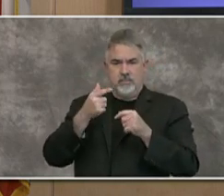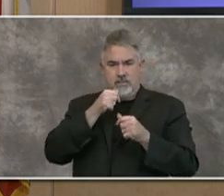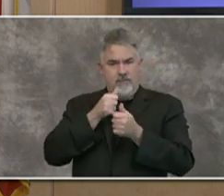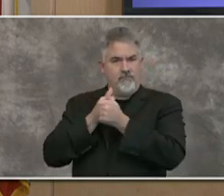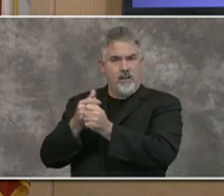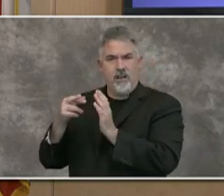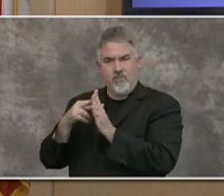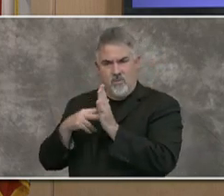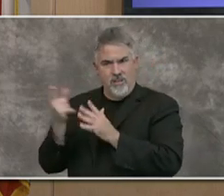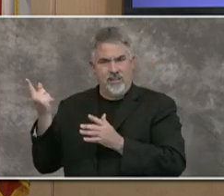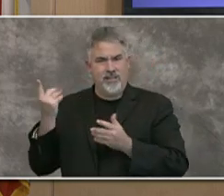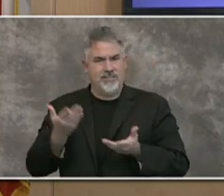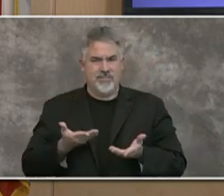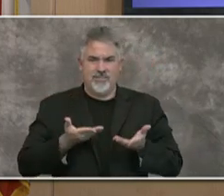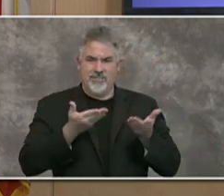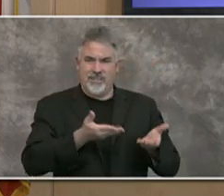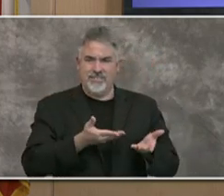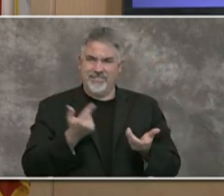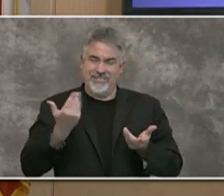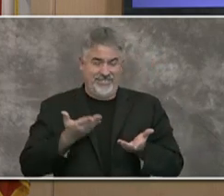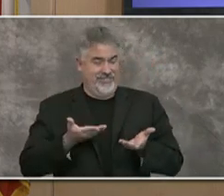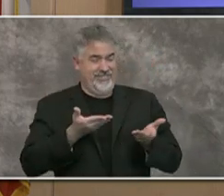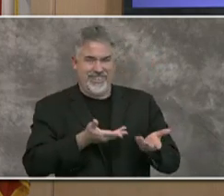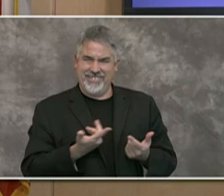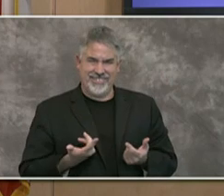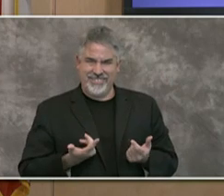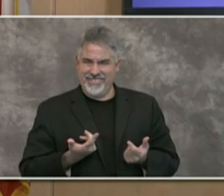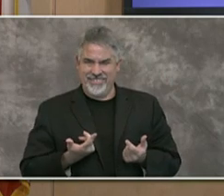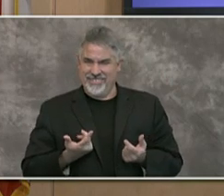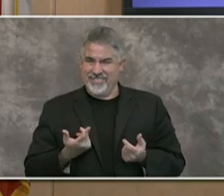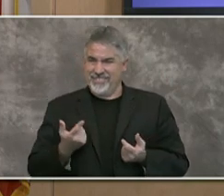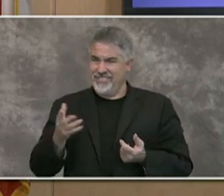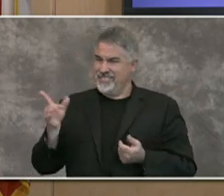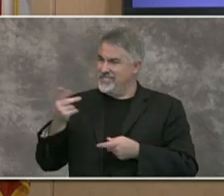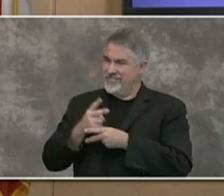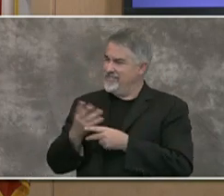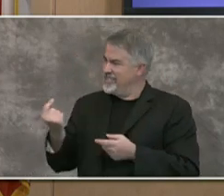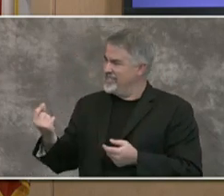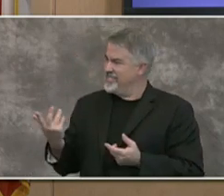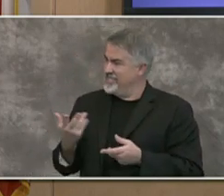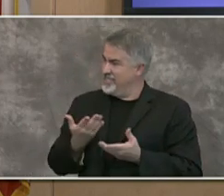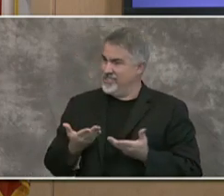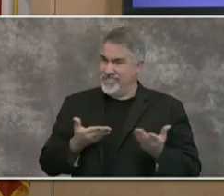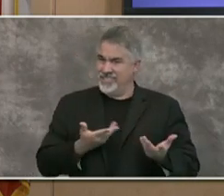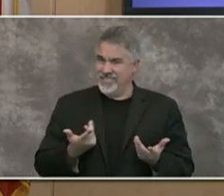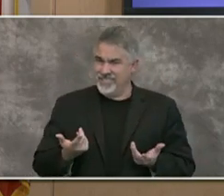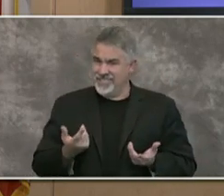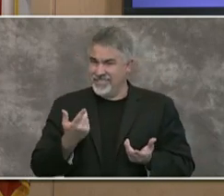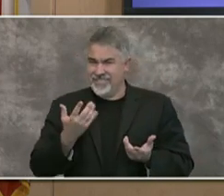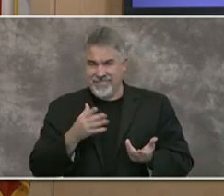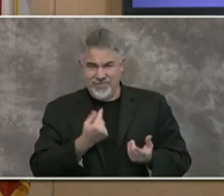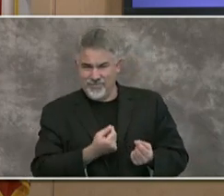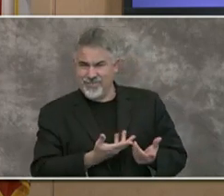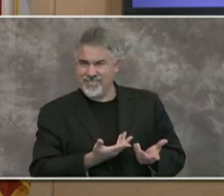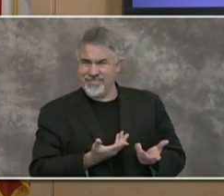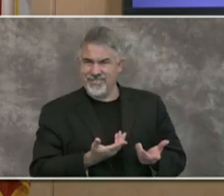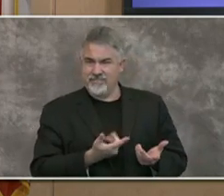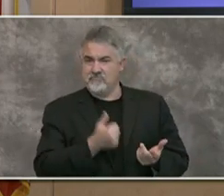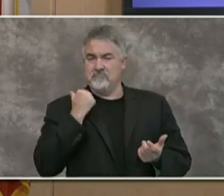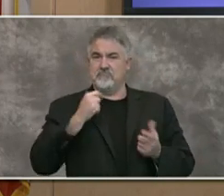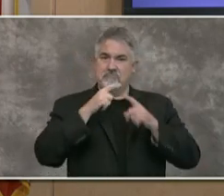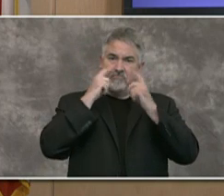public, if Dr. McDonald or Supervisor Fletcher could just speak to if that is, I guess,